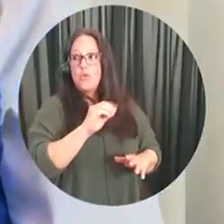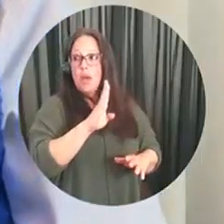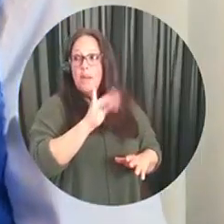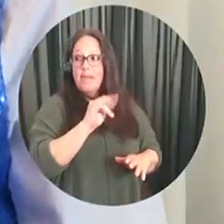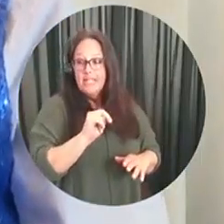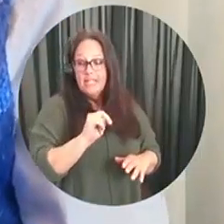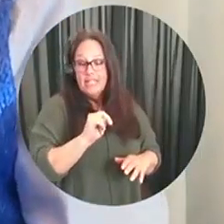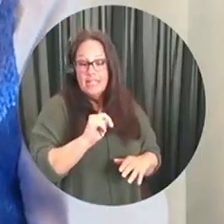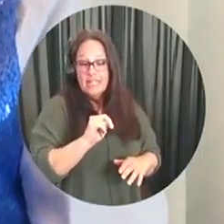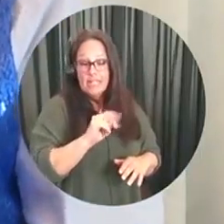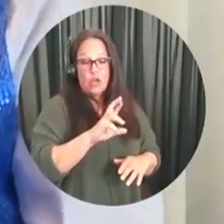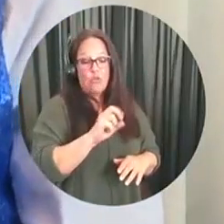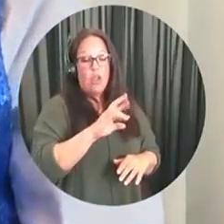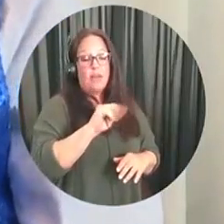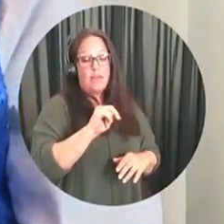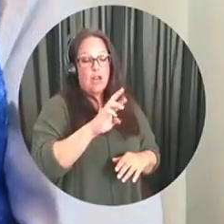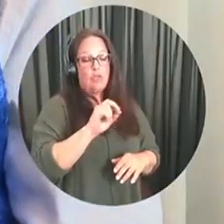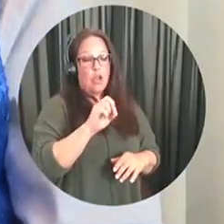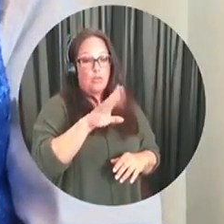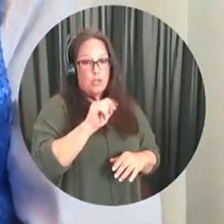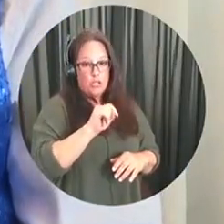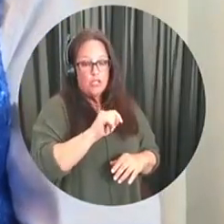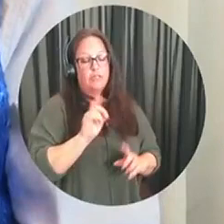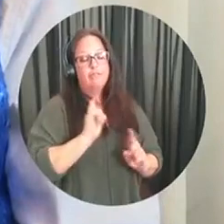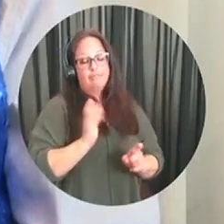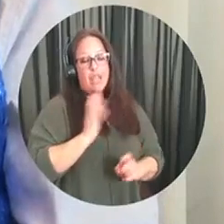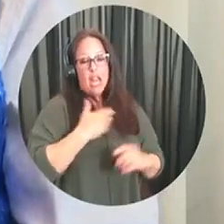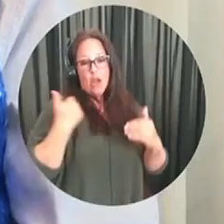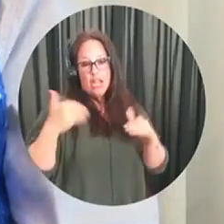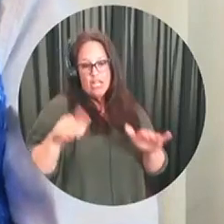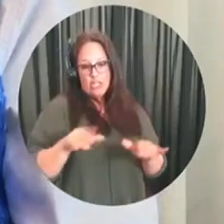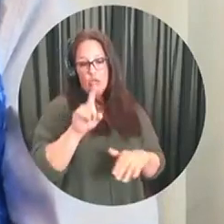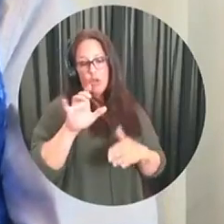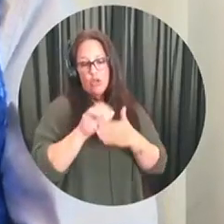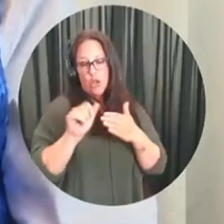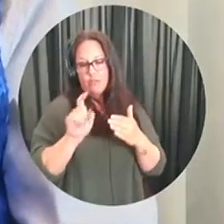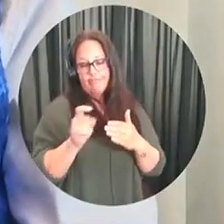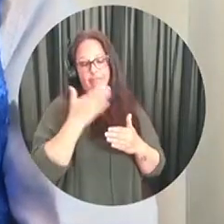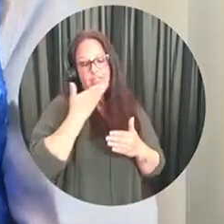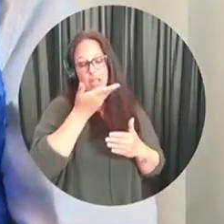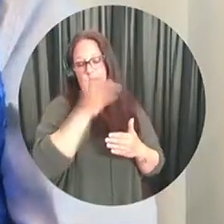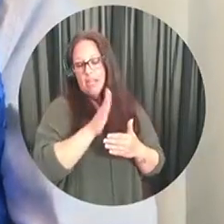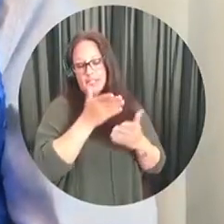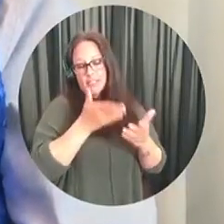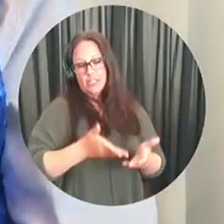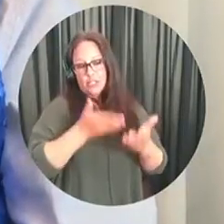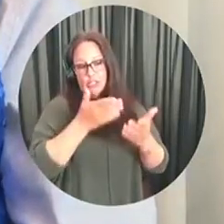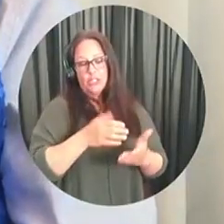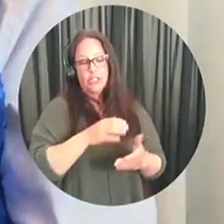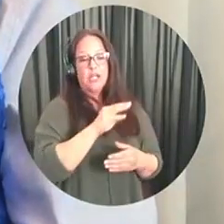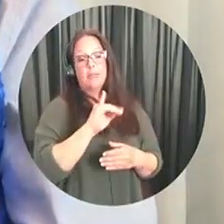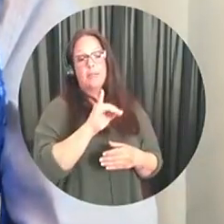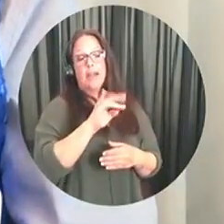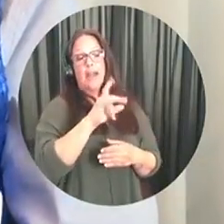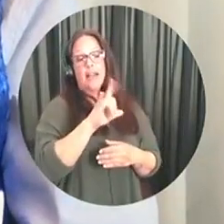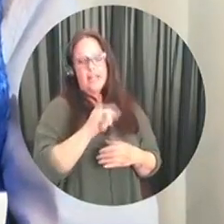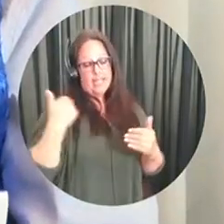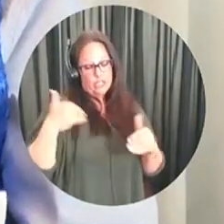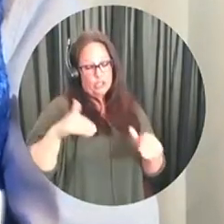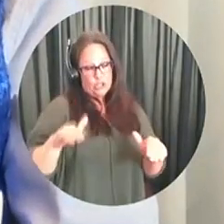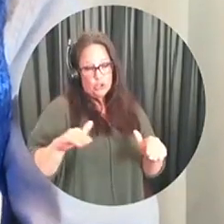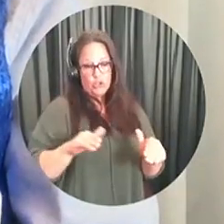Robin Roberts, she's our angel for $100. God bless her. Myra Toothberry is an angel.